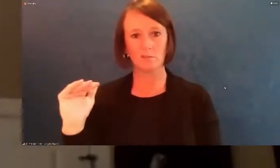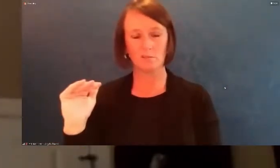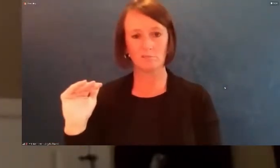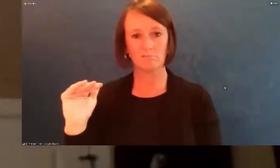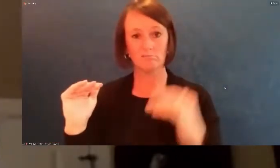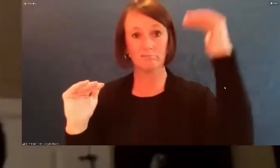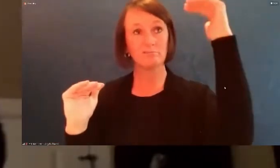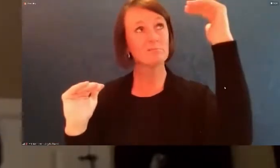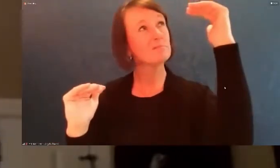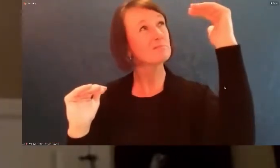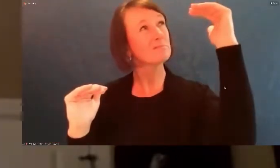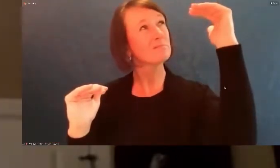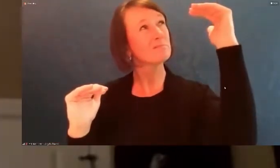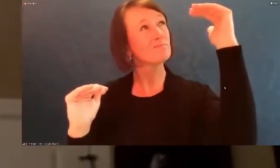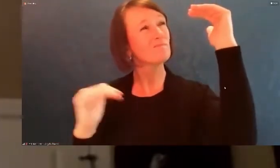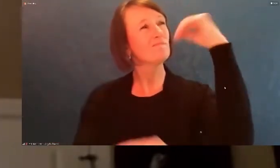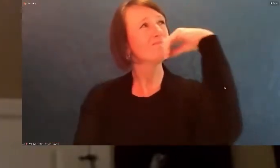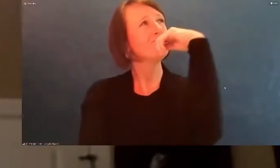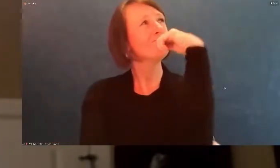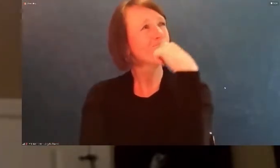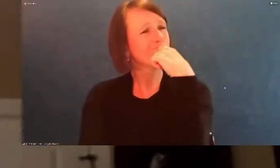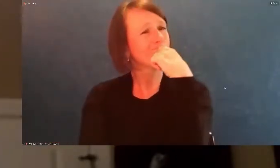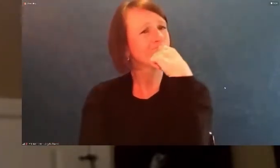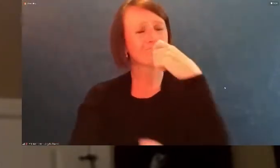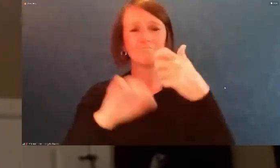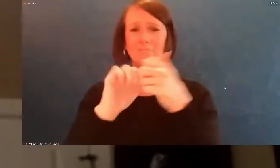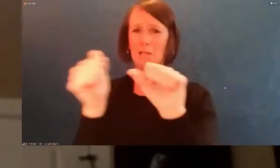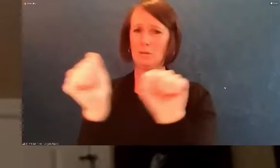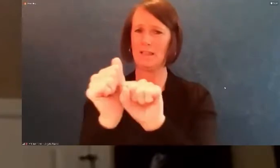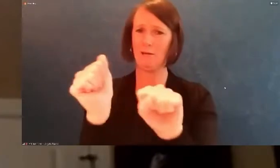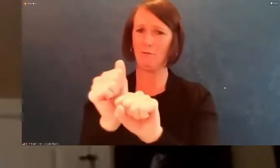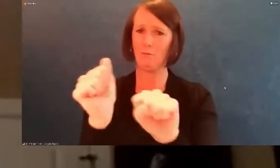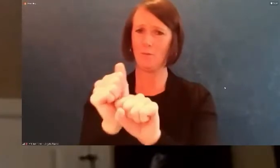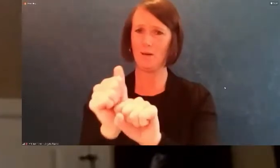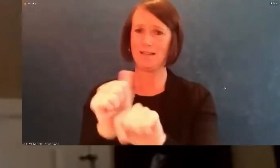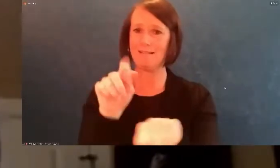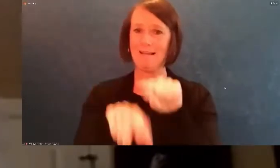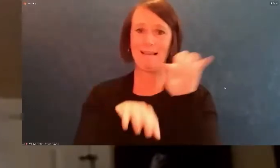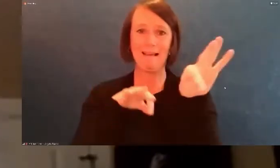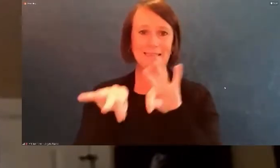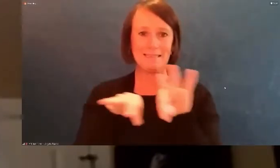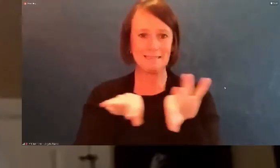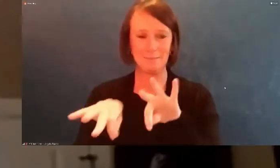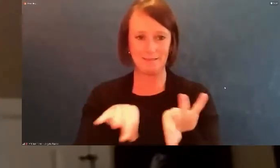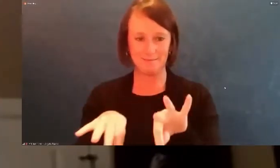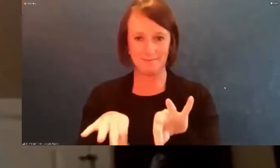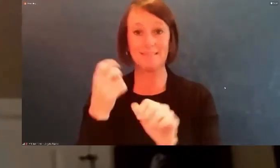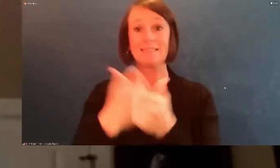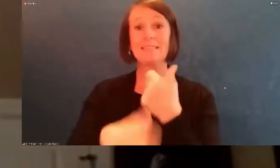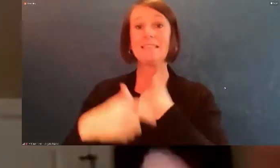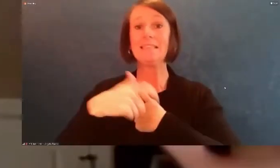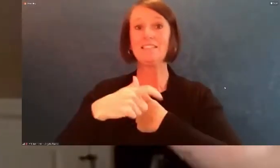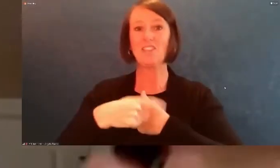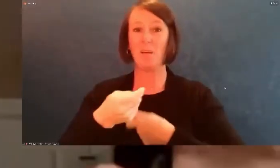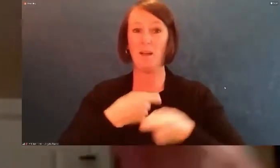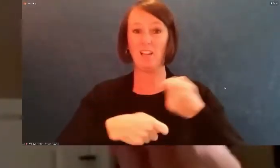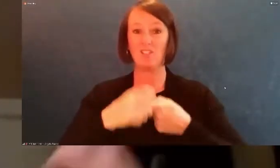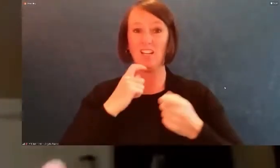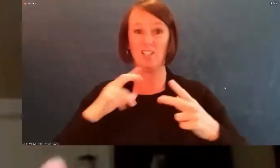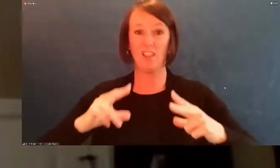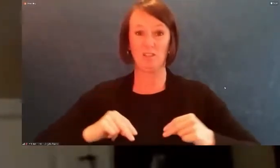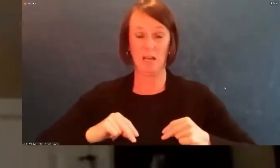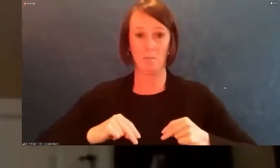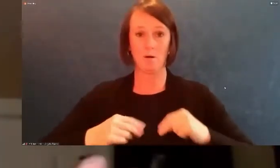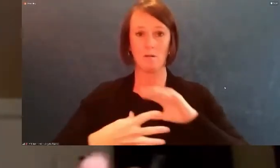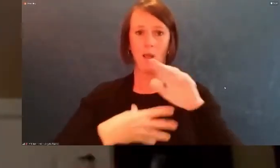me how that worked. I think I shrunk 2 inches, just like my mommy. I can't explain it. Maybe every time I change their diapers, they stole some